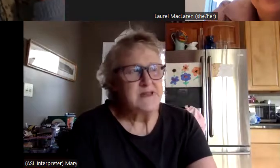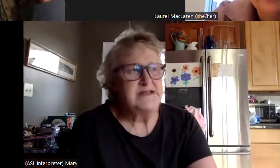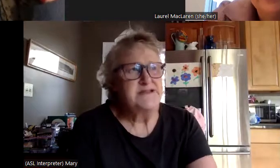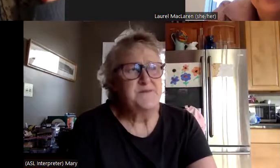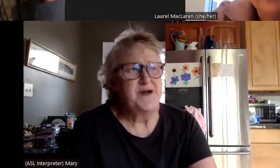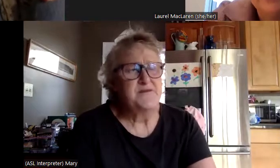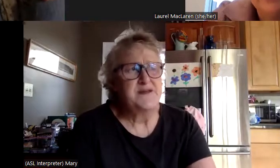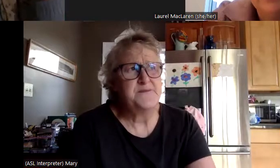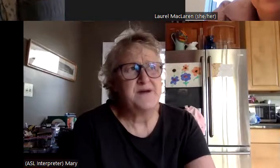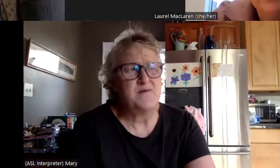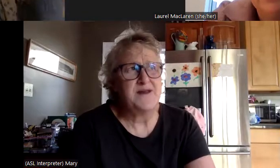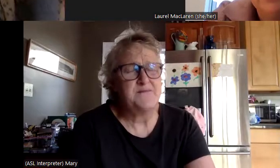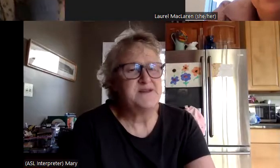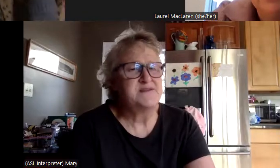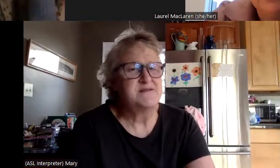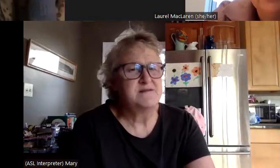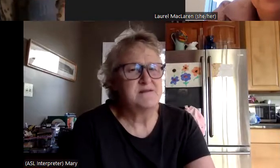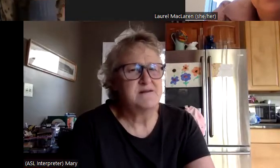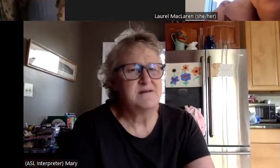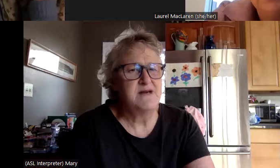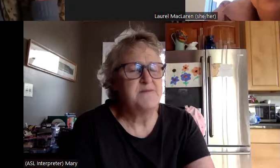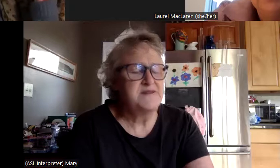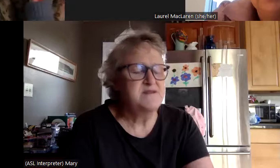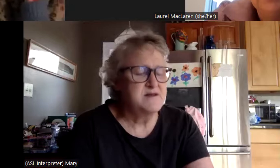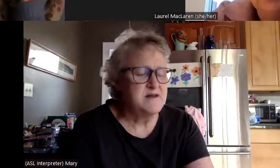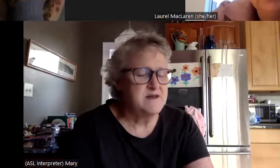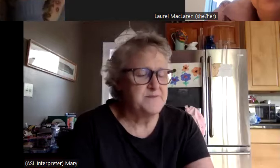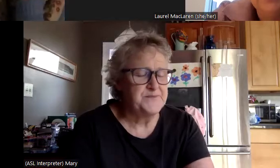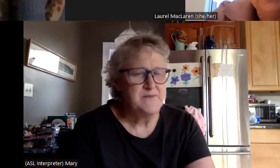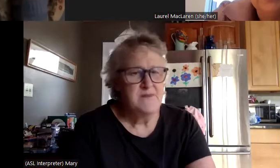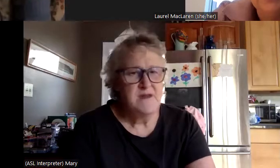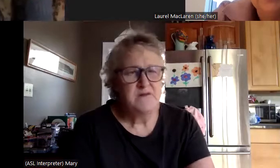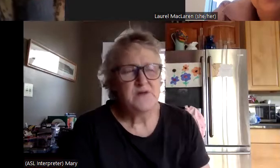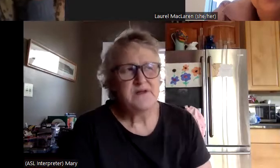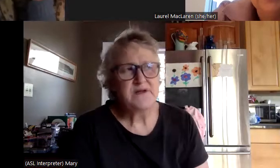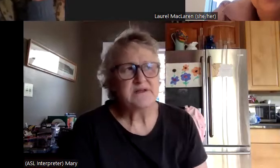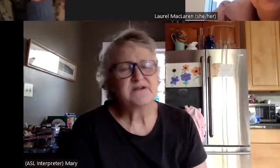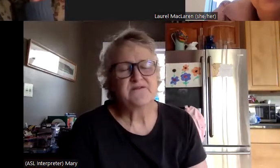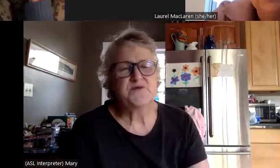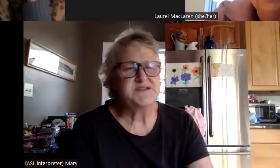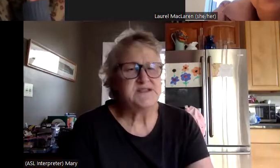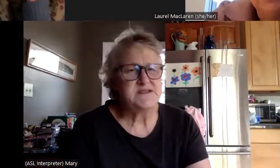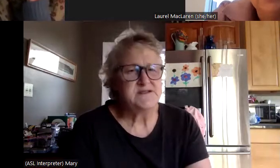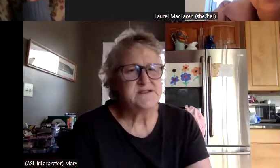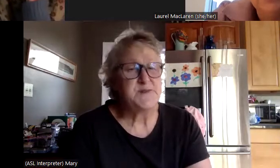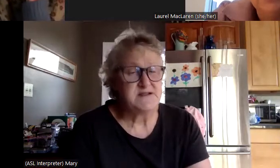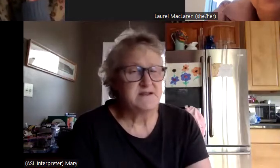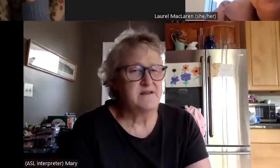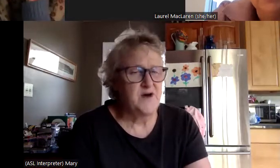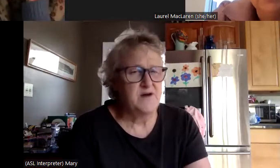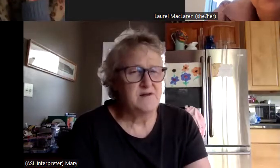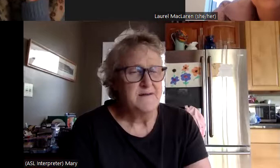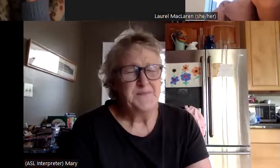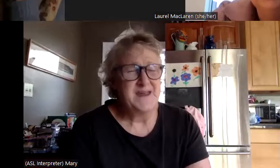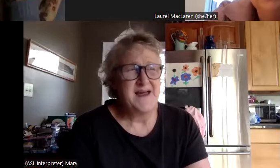And then I got used It to doesn't it. bother me, but Doesn't what bother me anymore. I miss the really clear Four Seasons, especially in